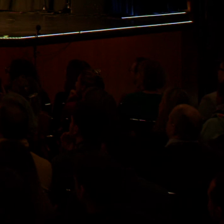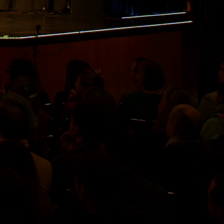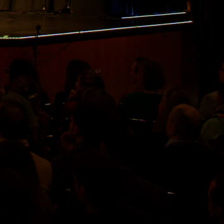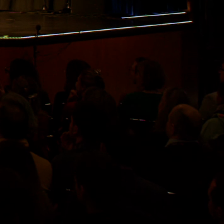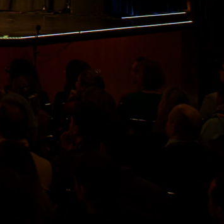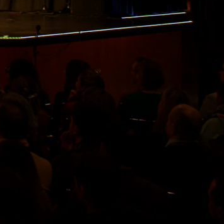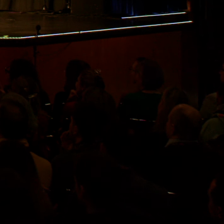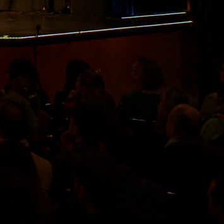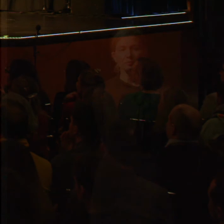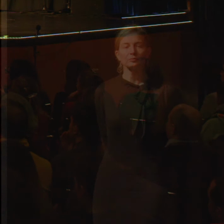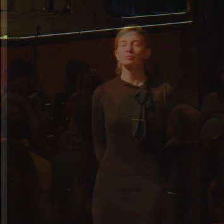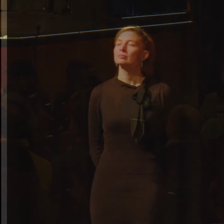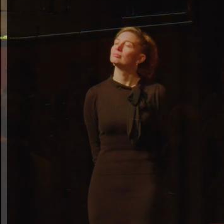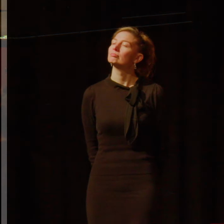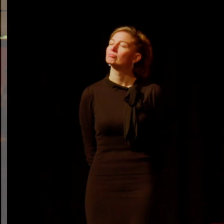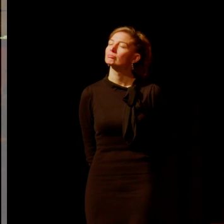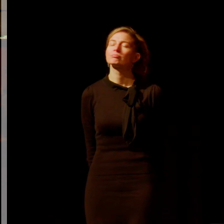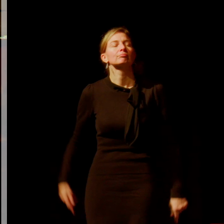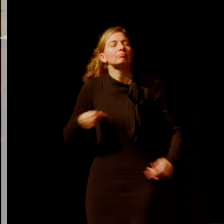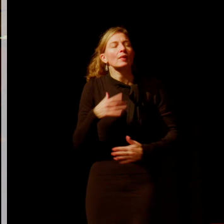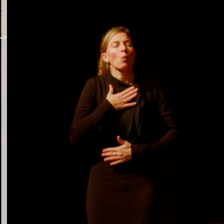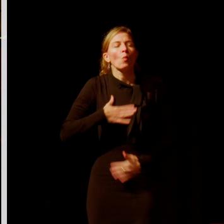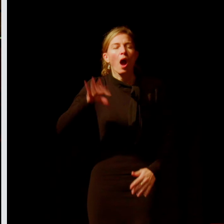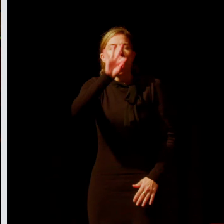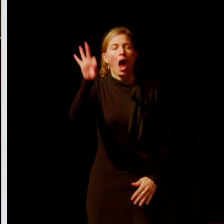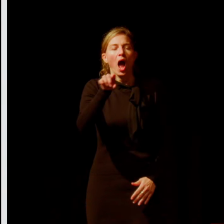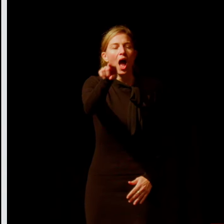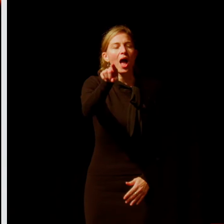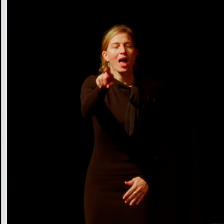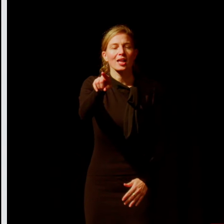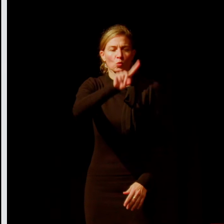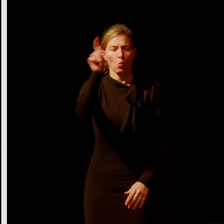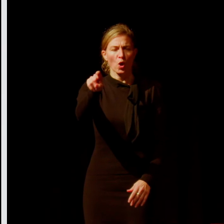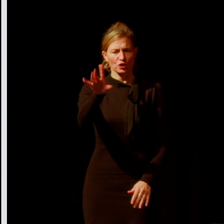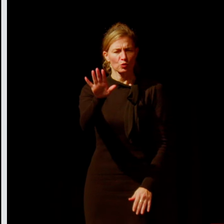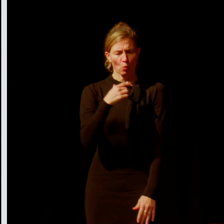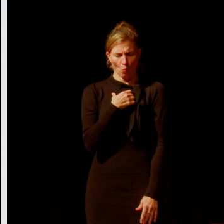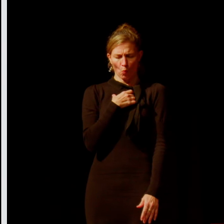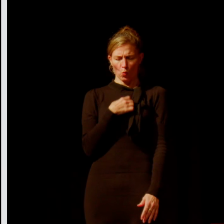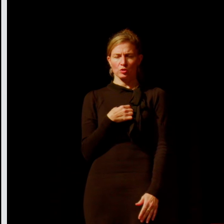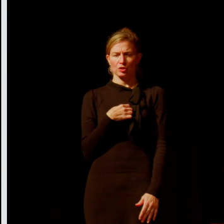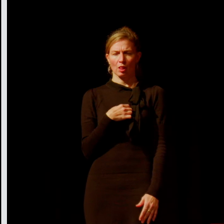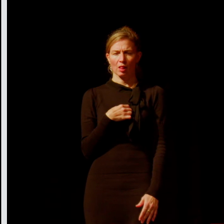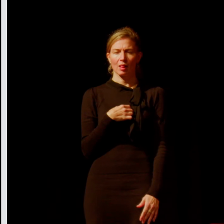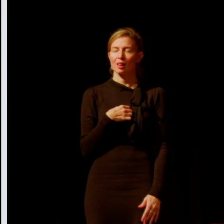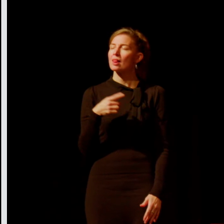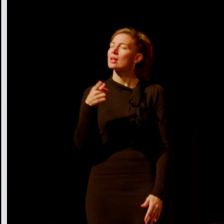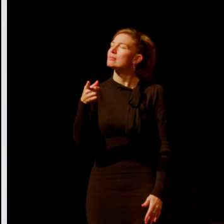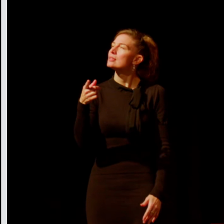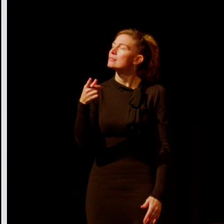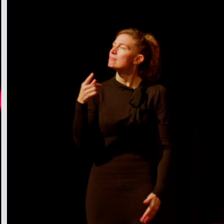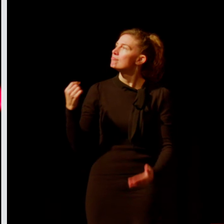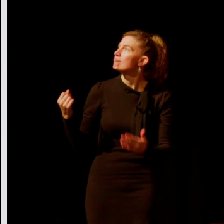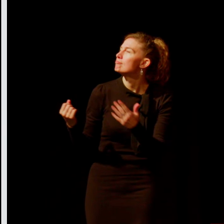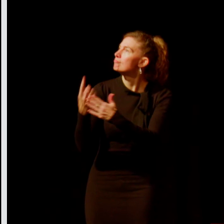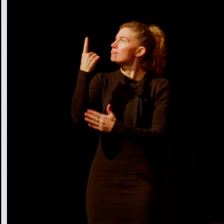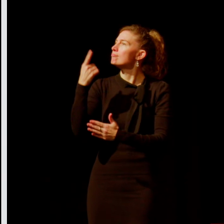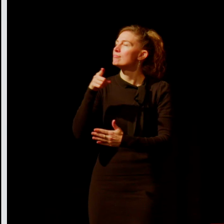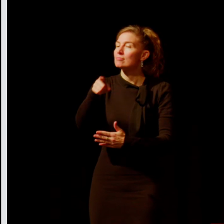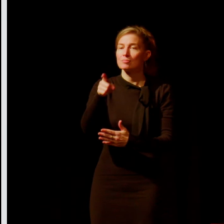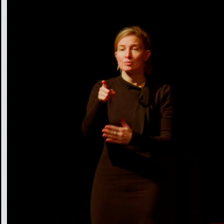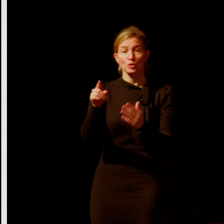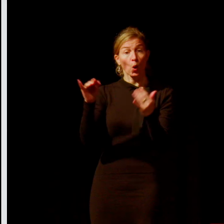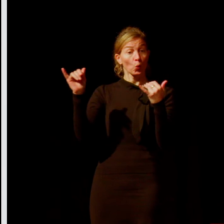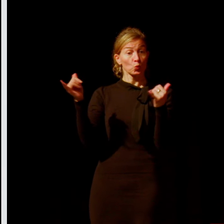I want to ask you a personal question. When was the last time a toy changed your life?